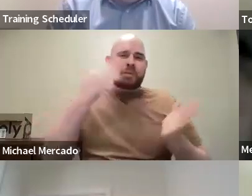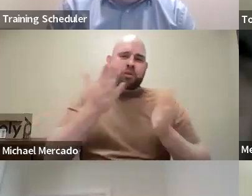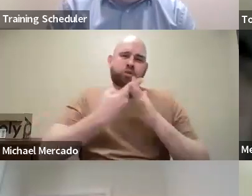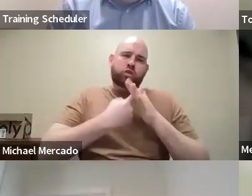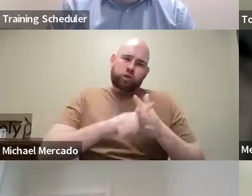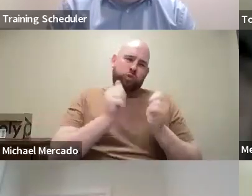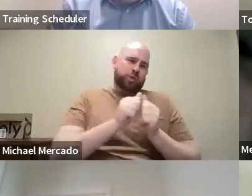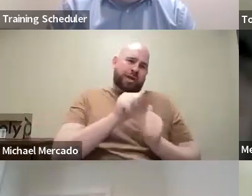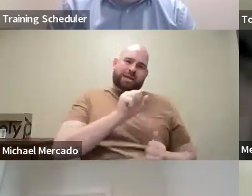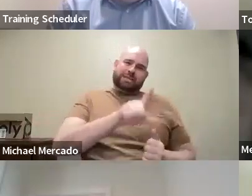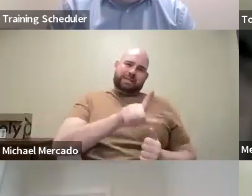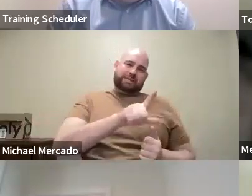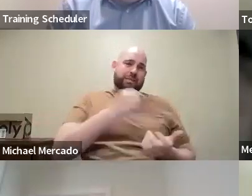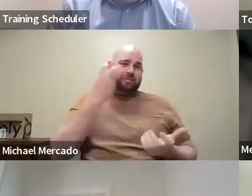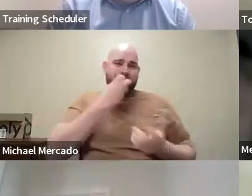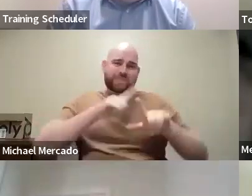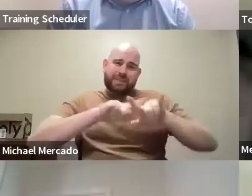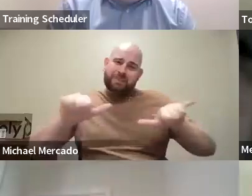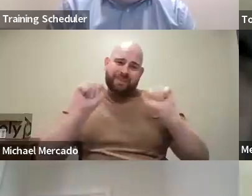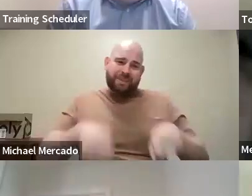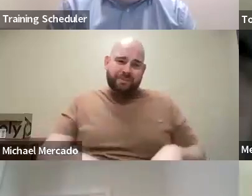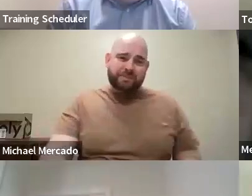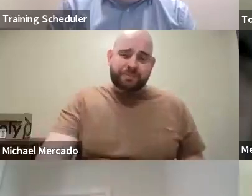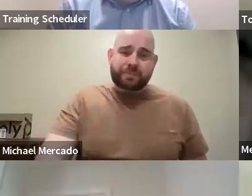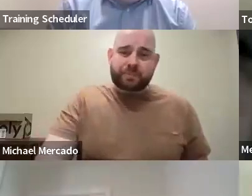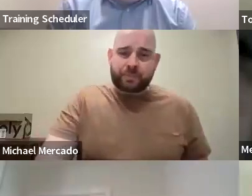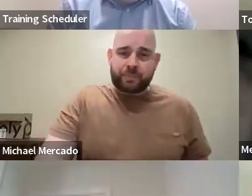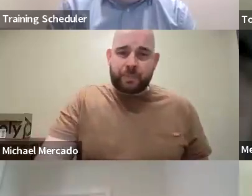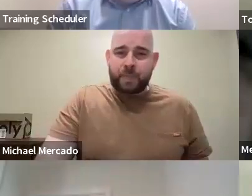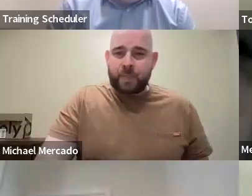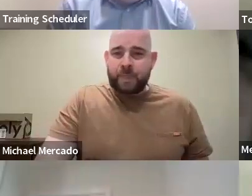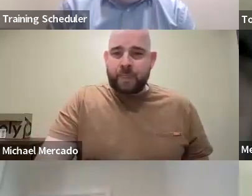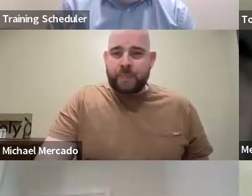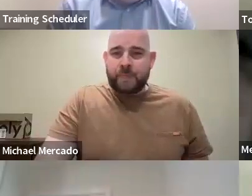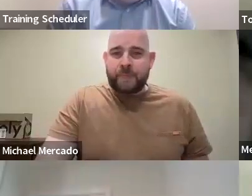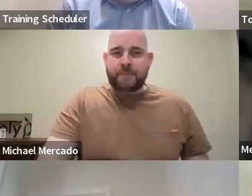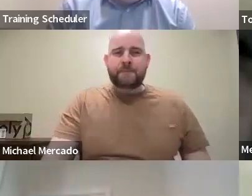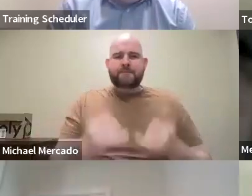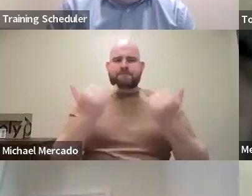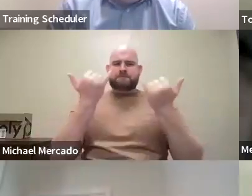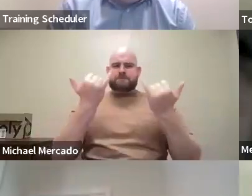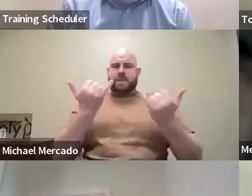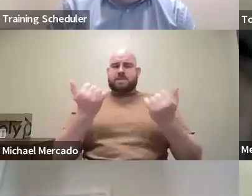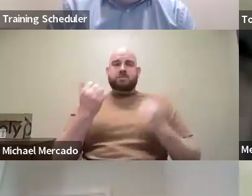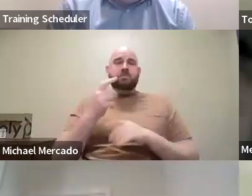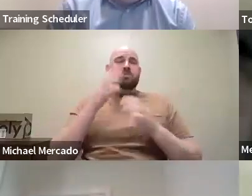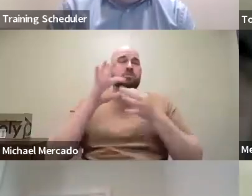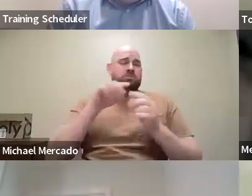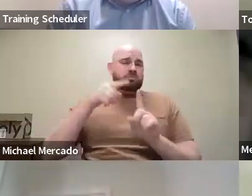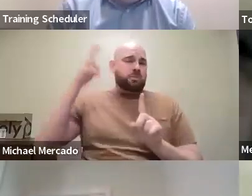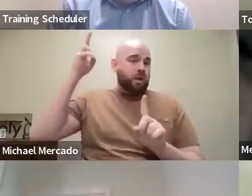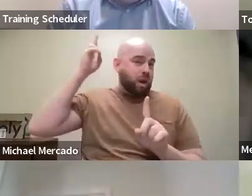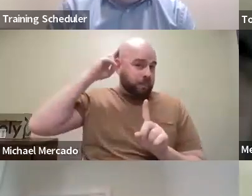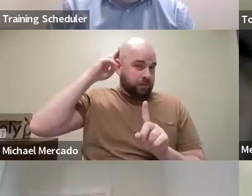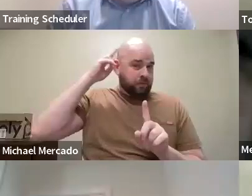quickly. So when they learn sign language later, it creates a lot of challenges. So you can teach speech and sign